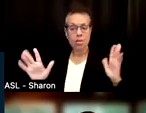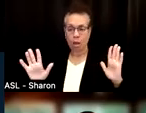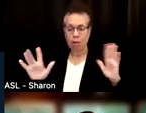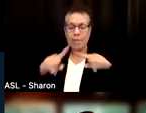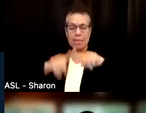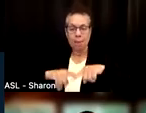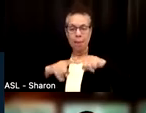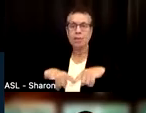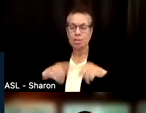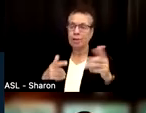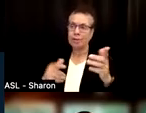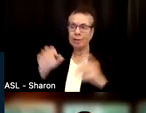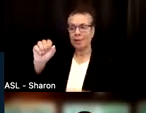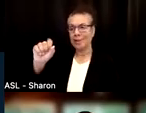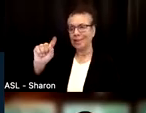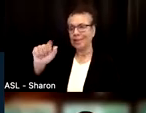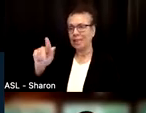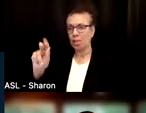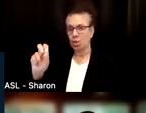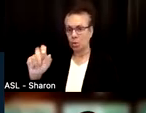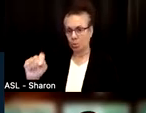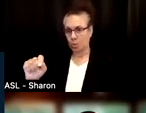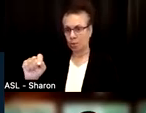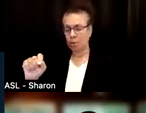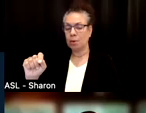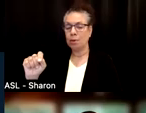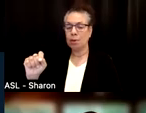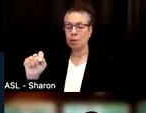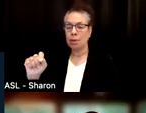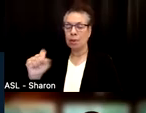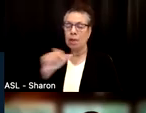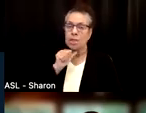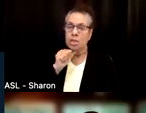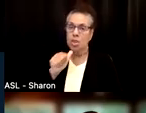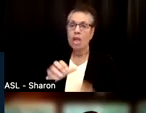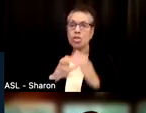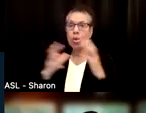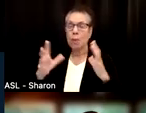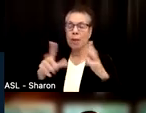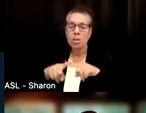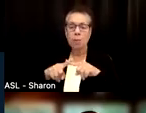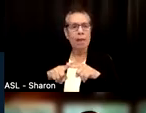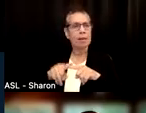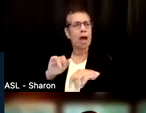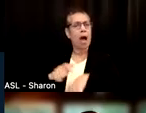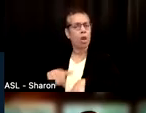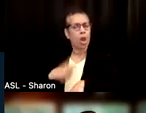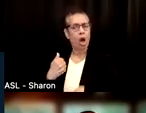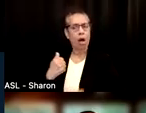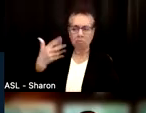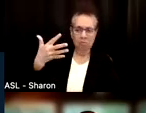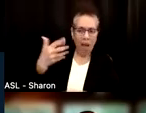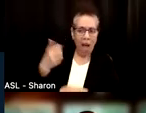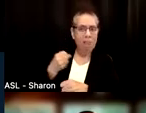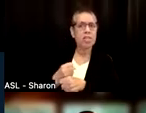to statute, but that's essentially it. So it doesn't necessarily turn on how long someone has been working with an